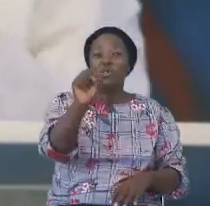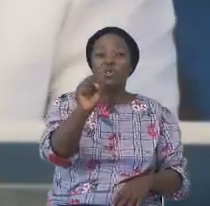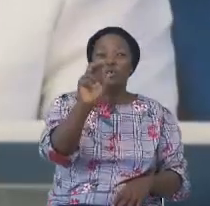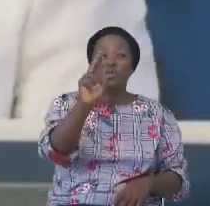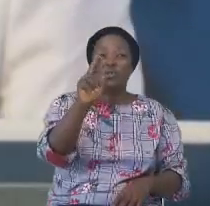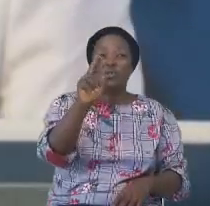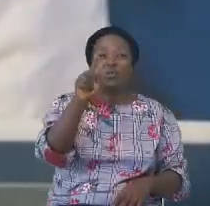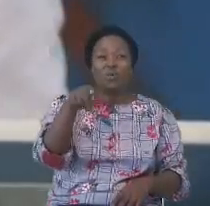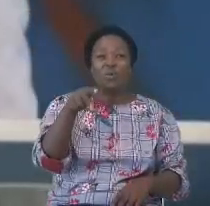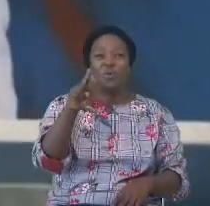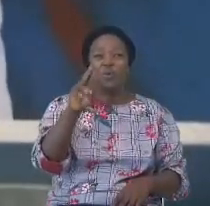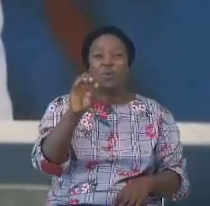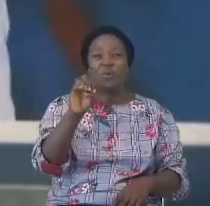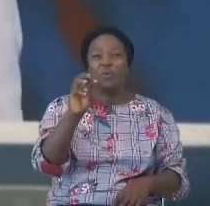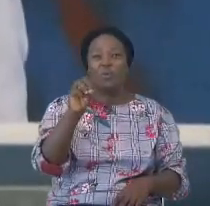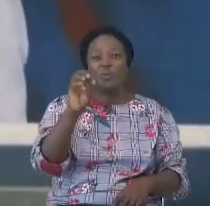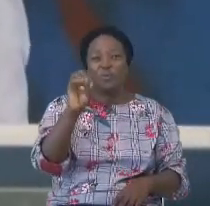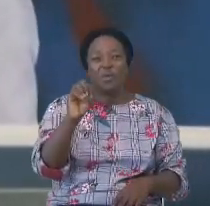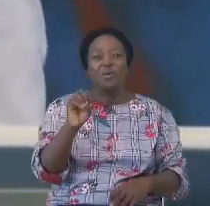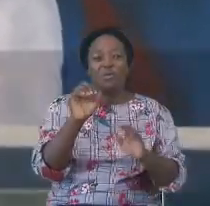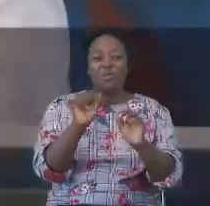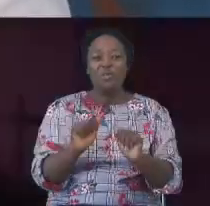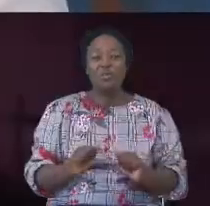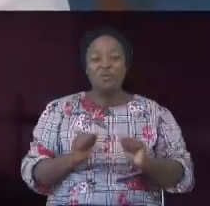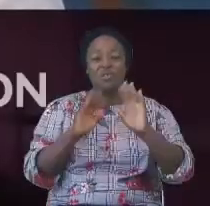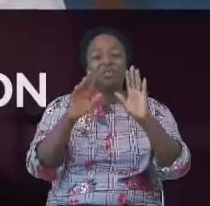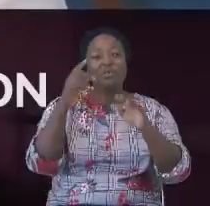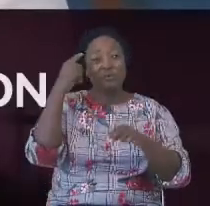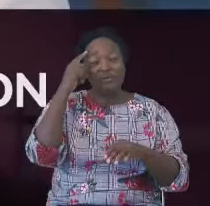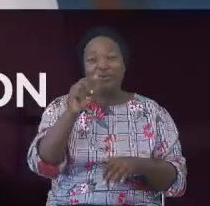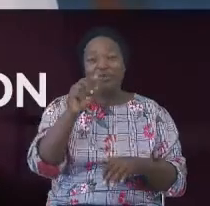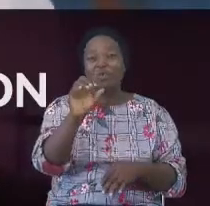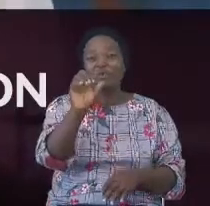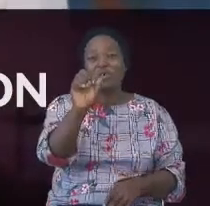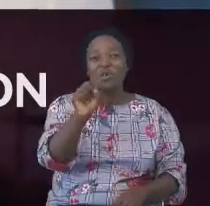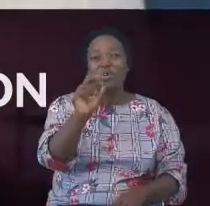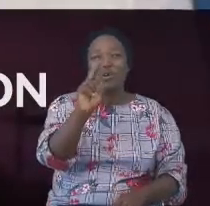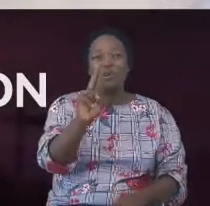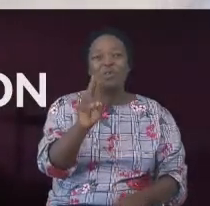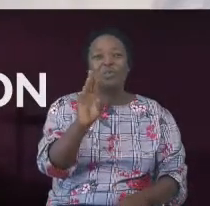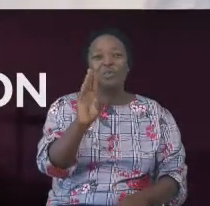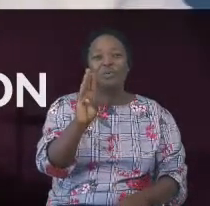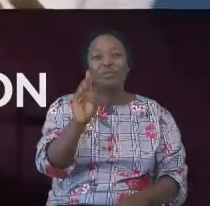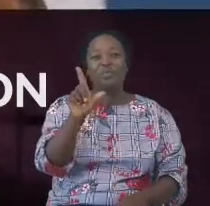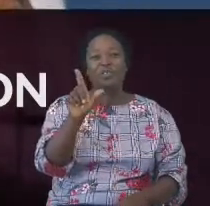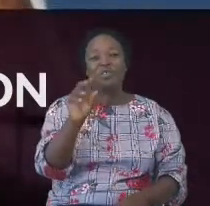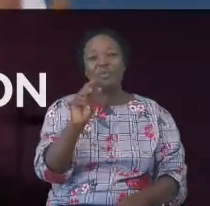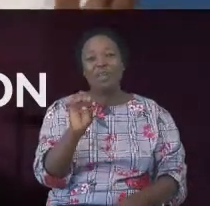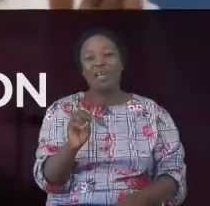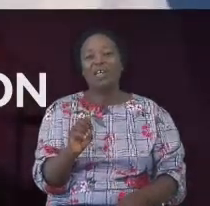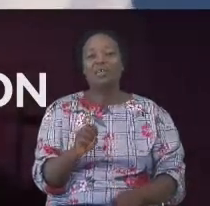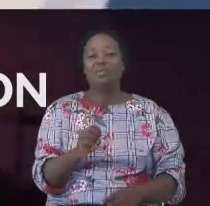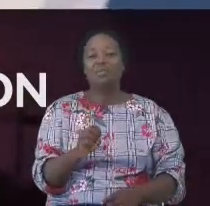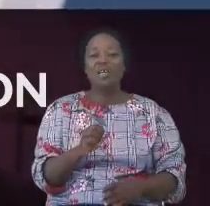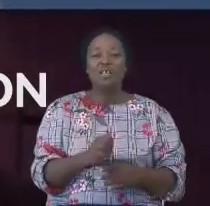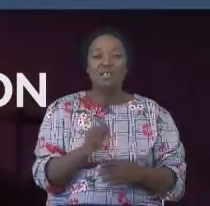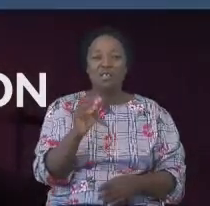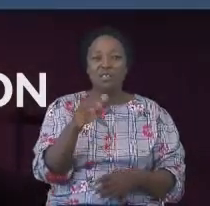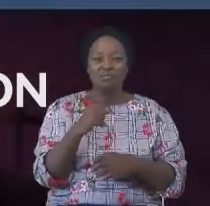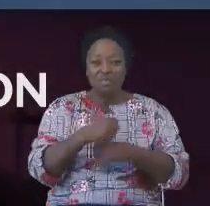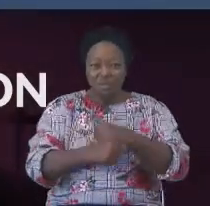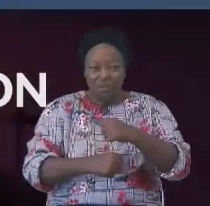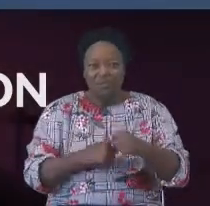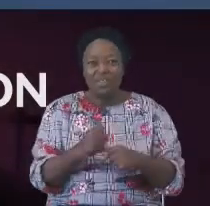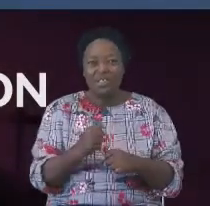number seven is the wonder of supreme submission for sublime sovereignty. Look